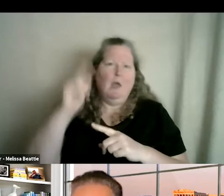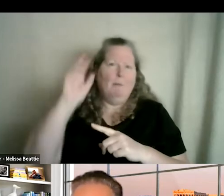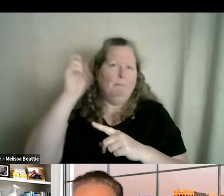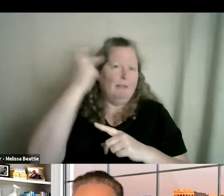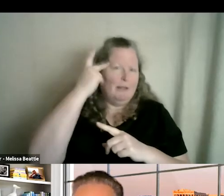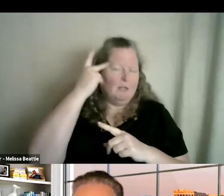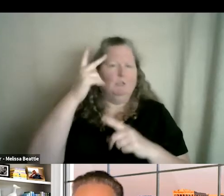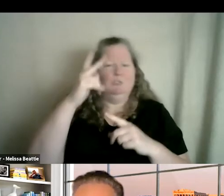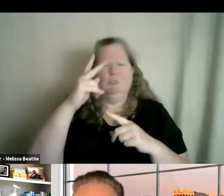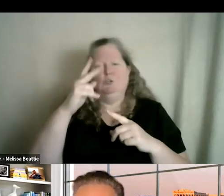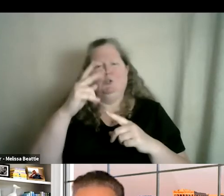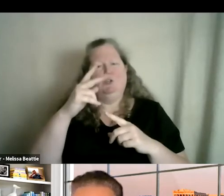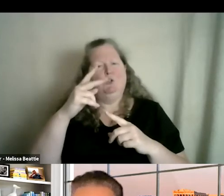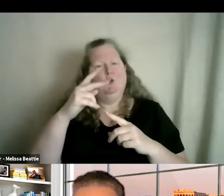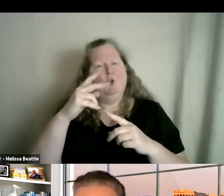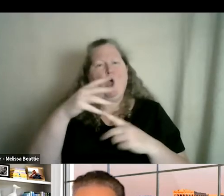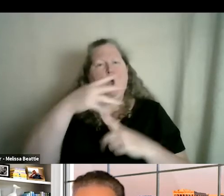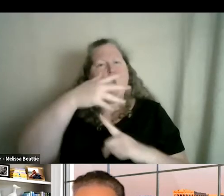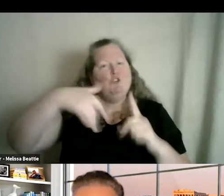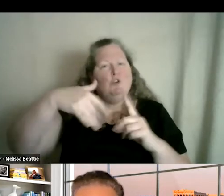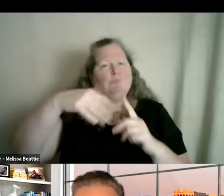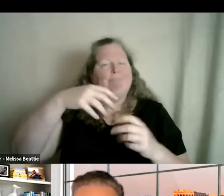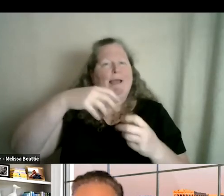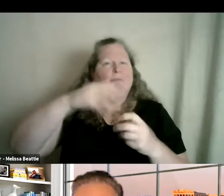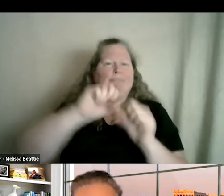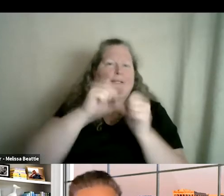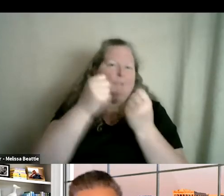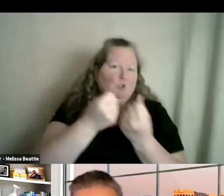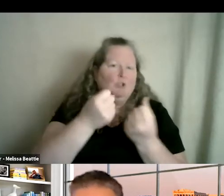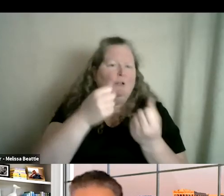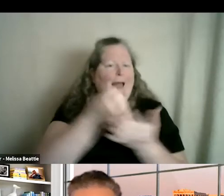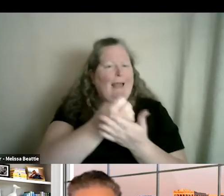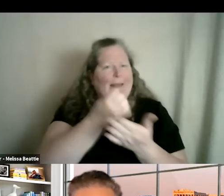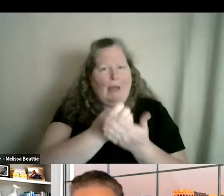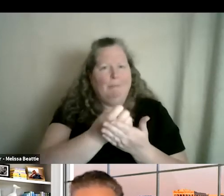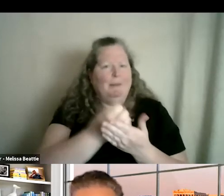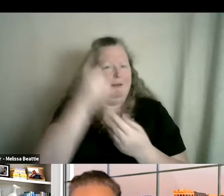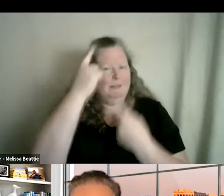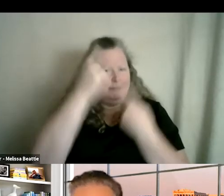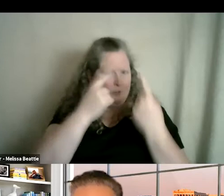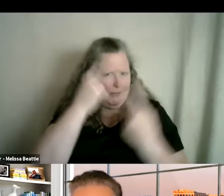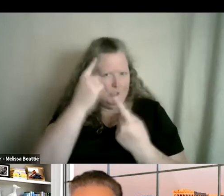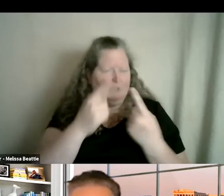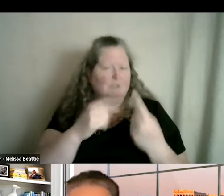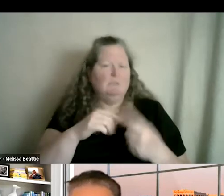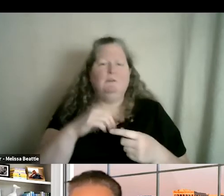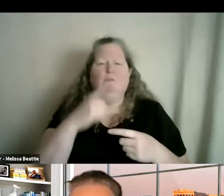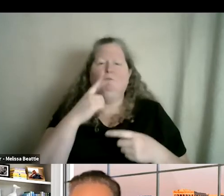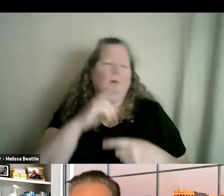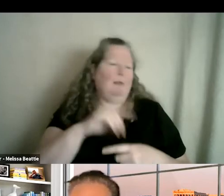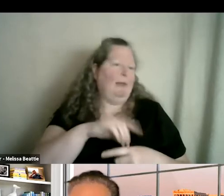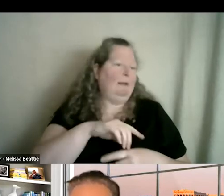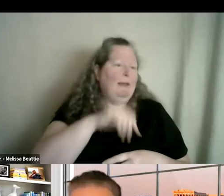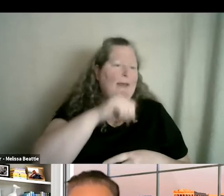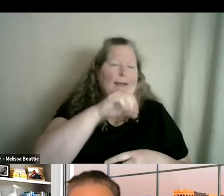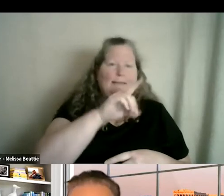subjects across the board, by the way, right? IT with big data processing, AI, and all of that value creation